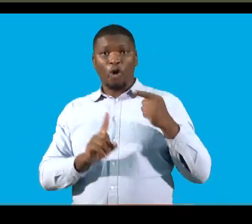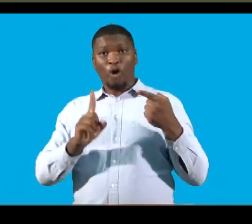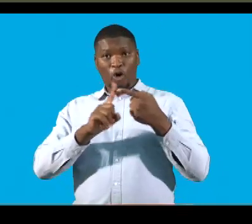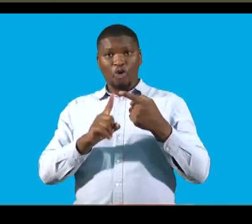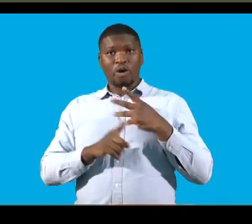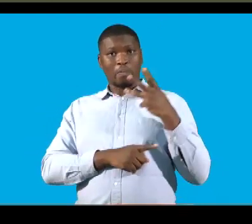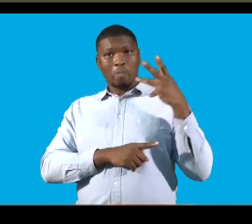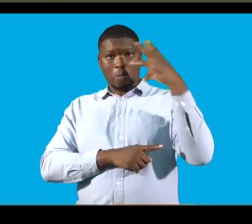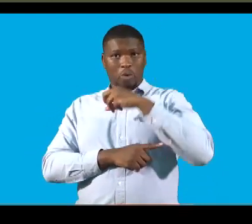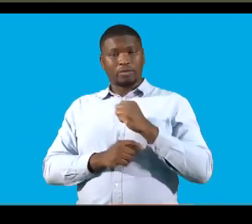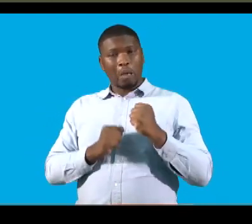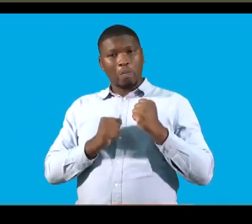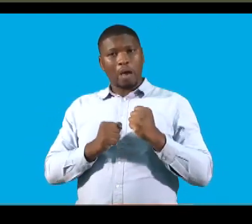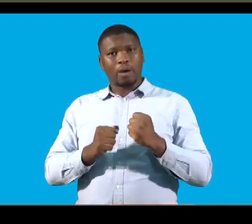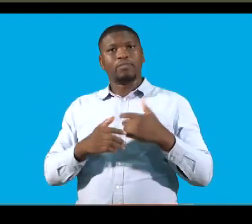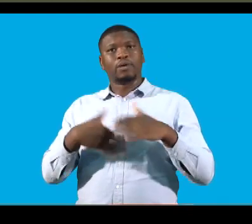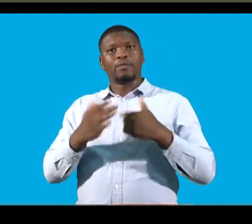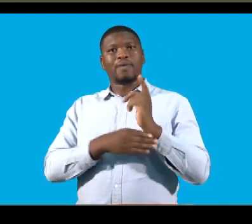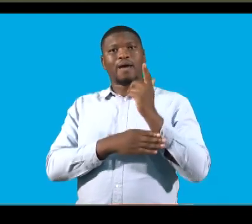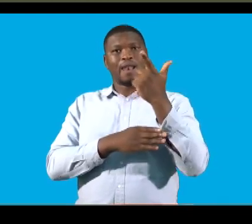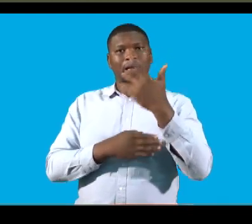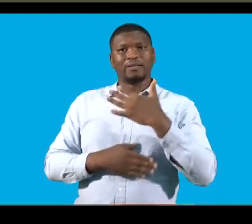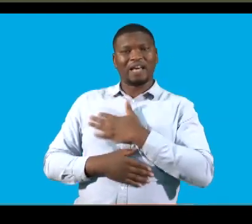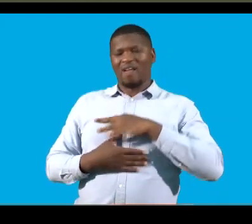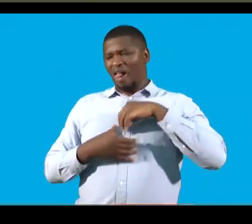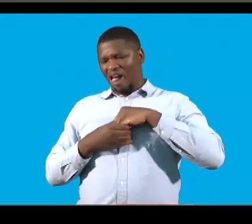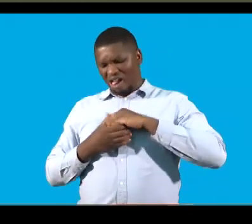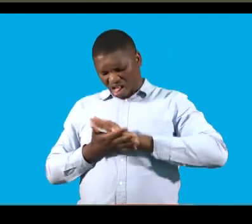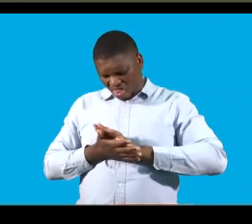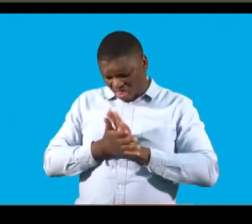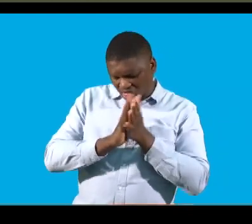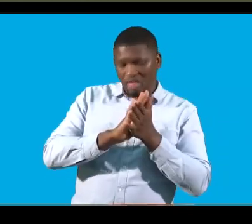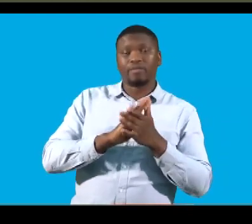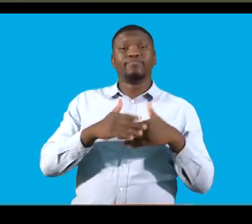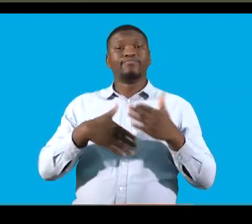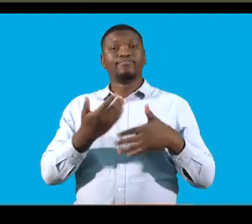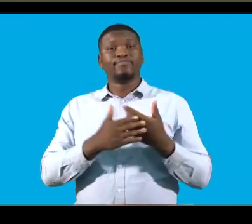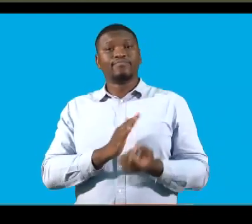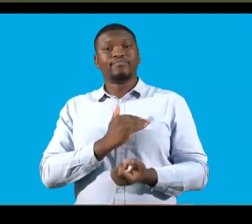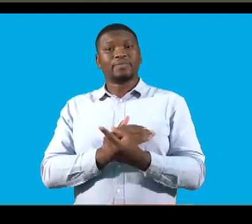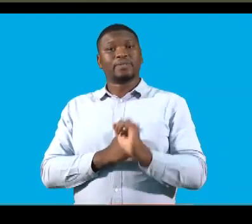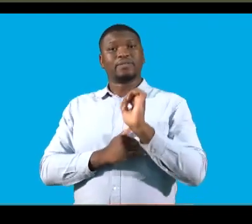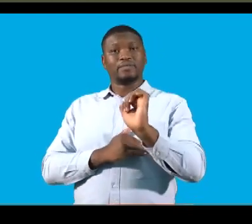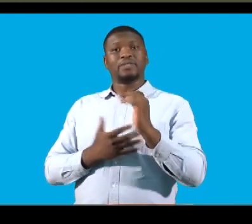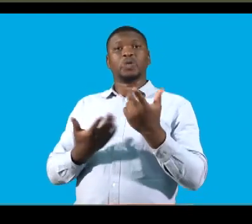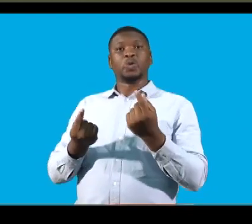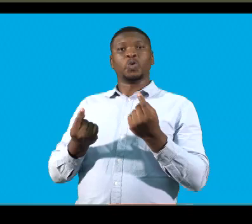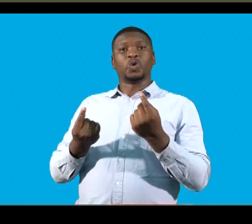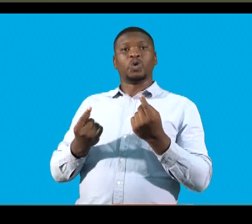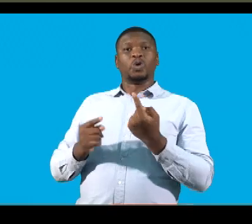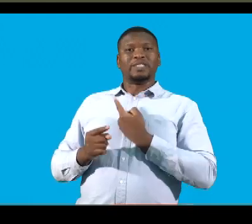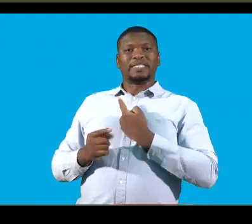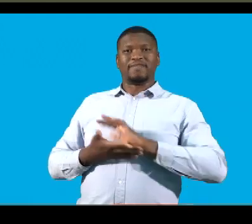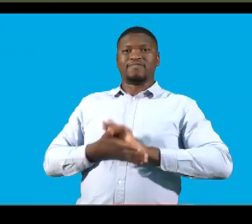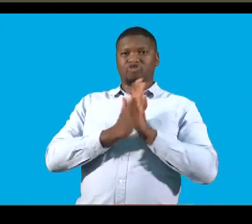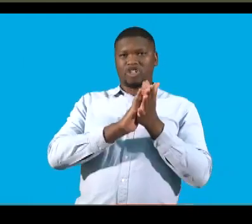is so that he remains physically youthful and beautiful, but later he becomes morally corrupt, and this leads to his